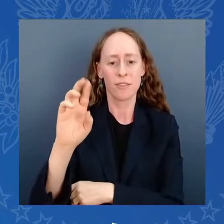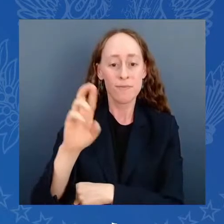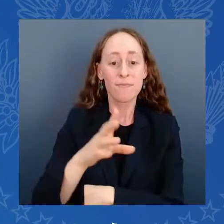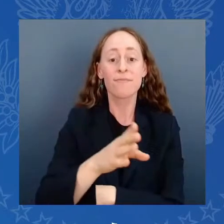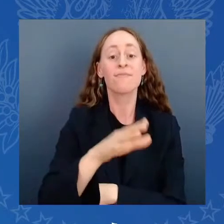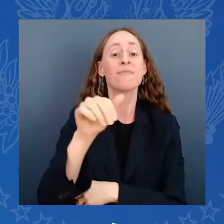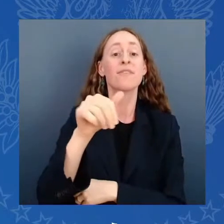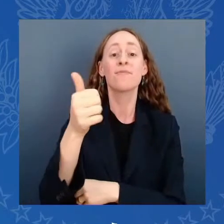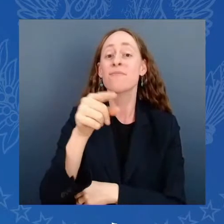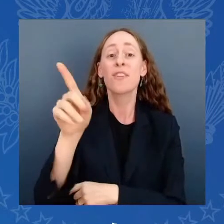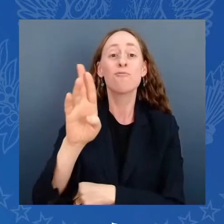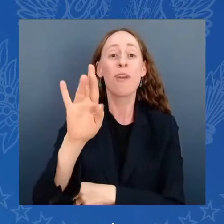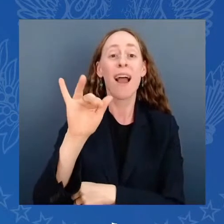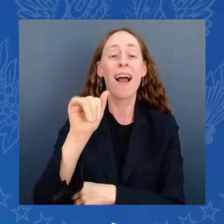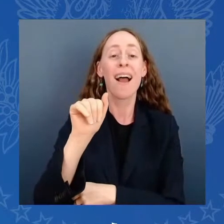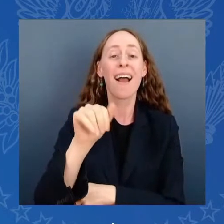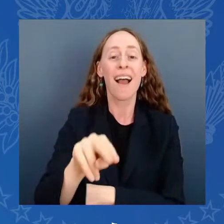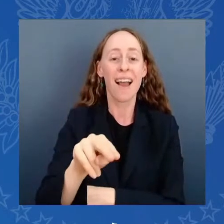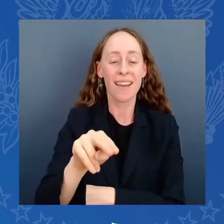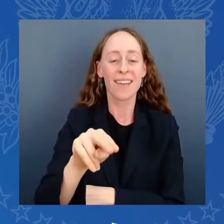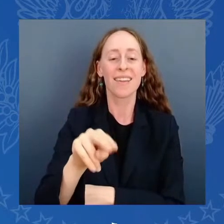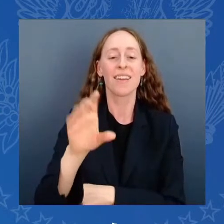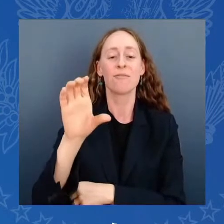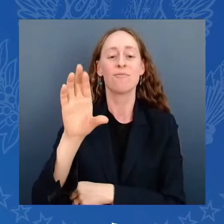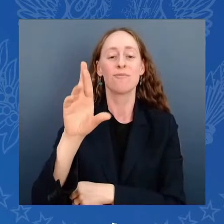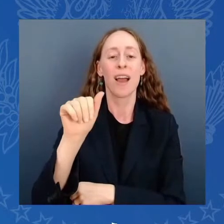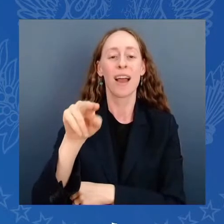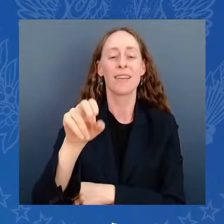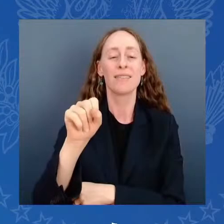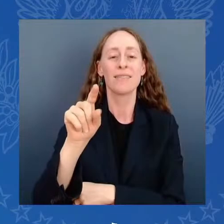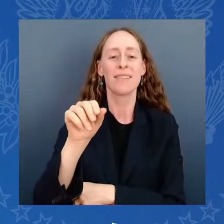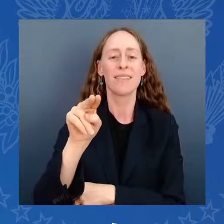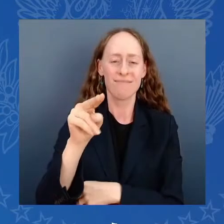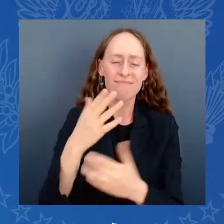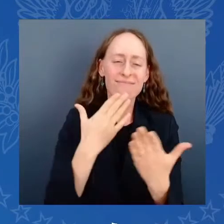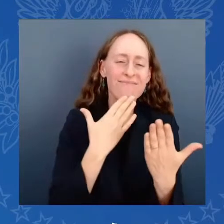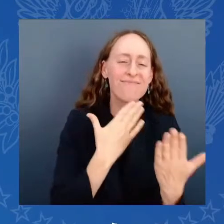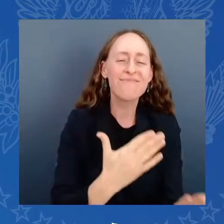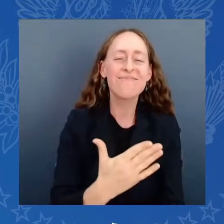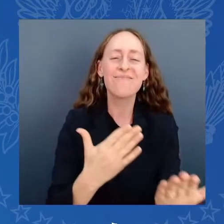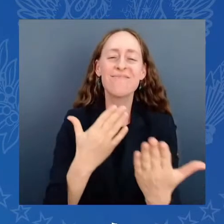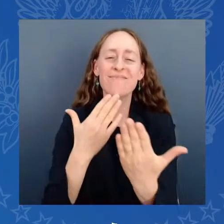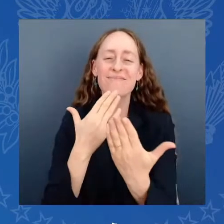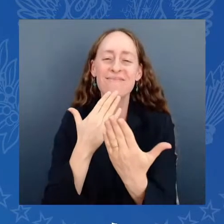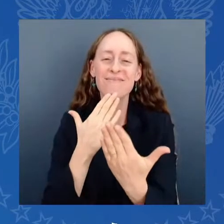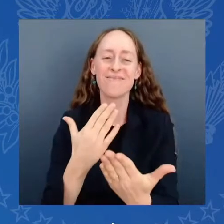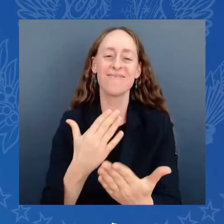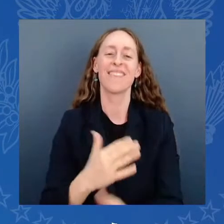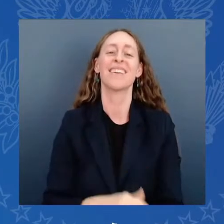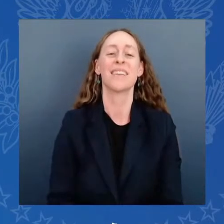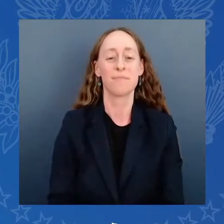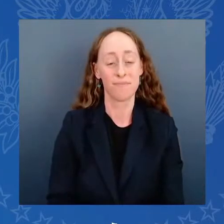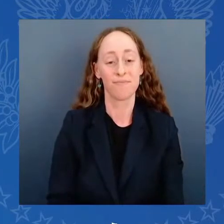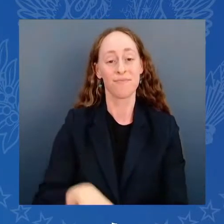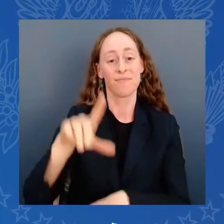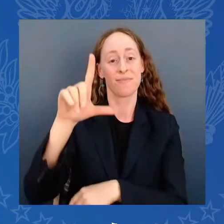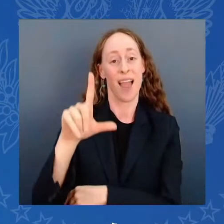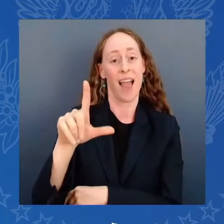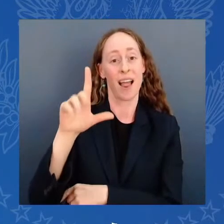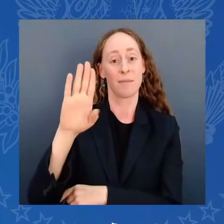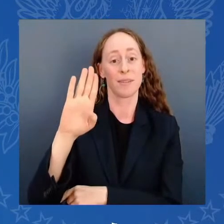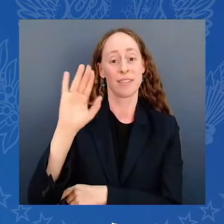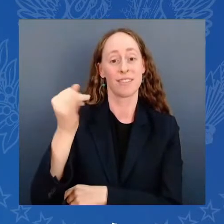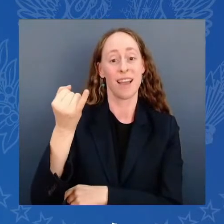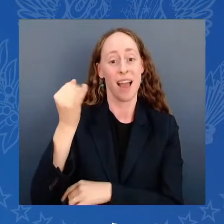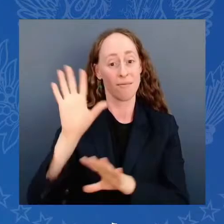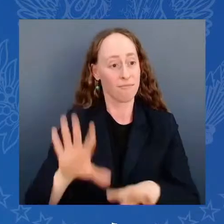The walls of the LBJ Auditorium once again echo with history and voices from the past.